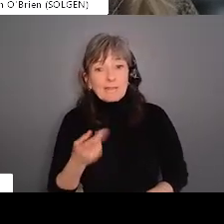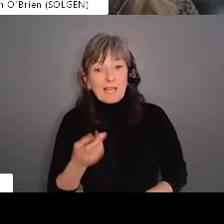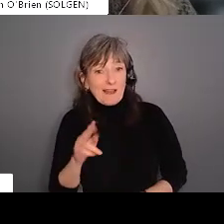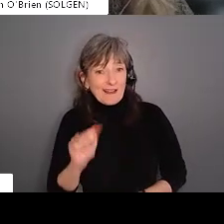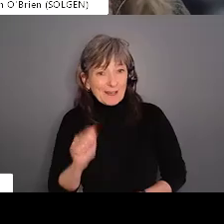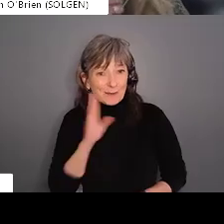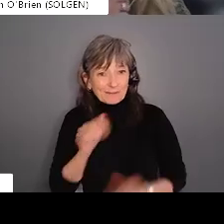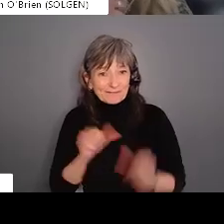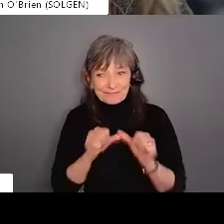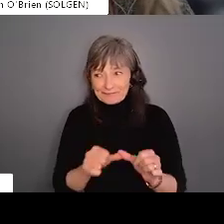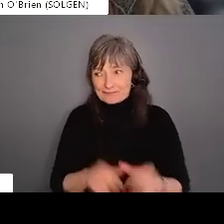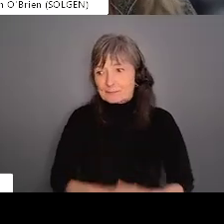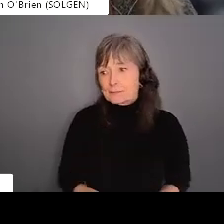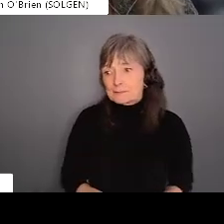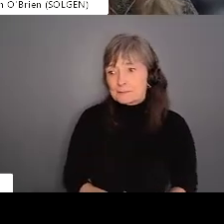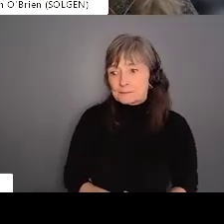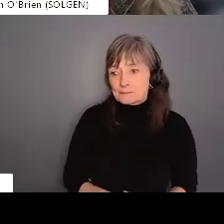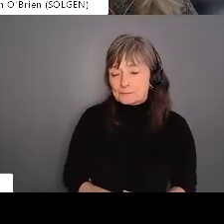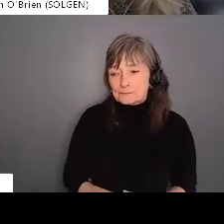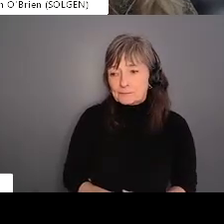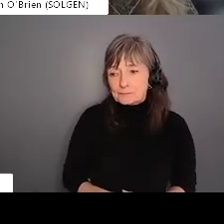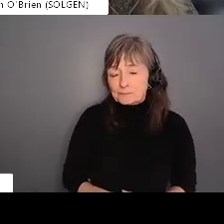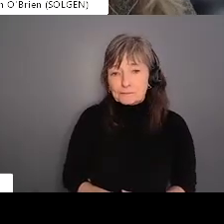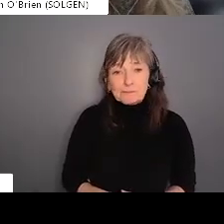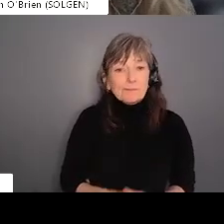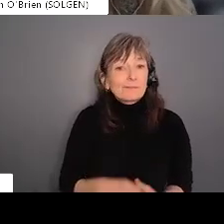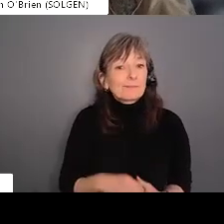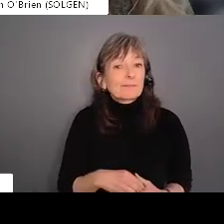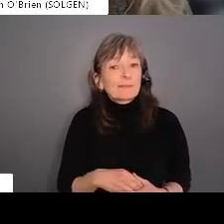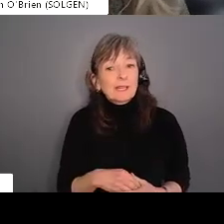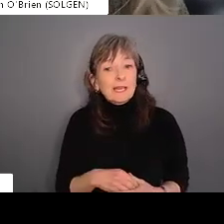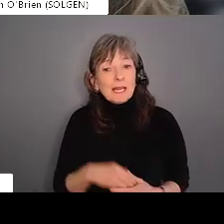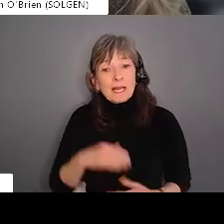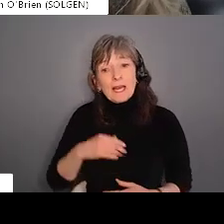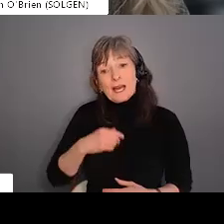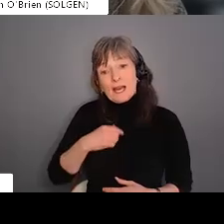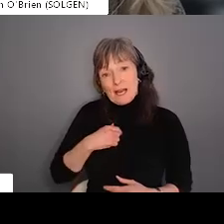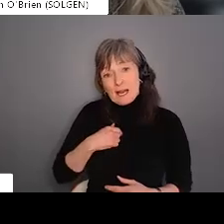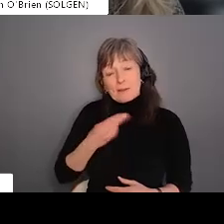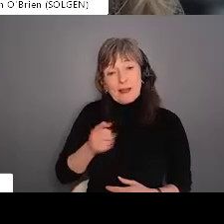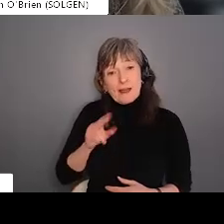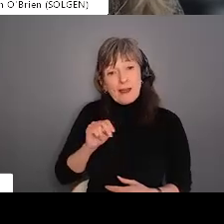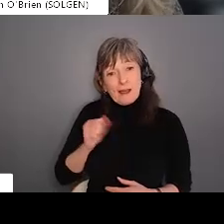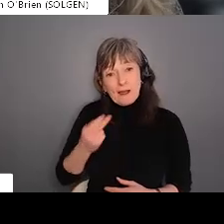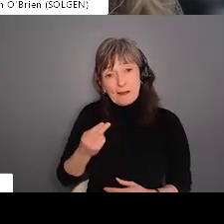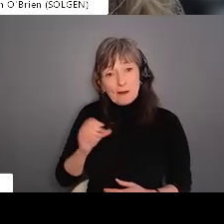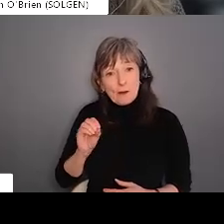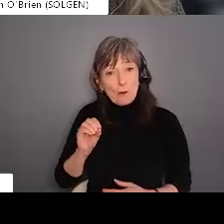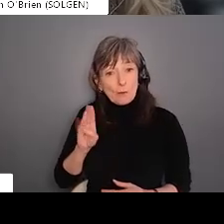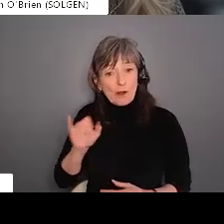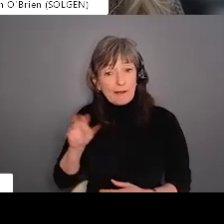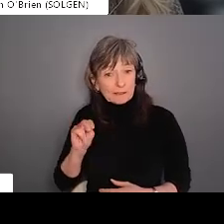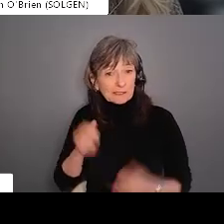Perfect. Thank you so much, Liz. As Liz mentioned, my name's Hannah O'Brien. I am the executive lead of